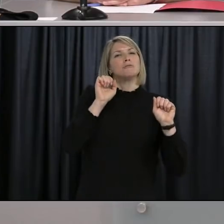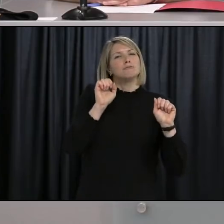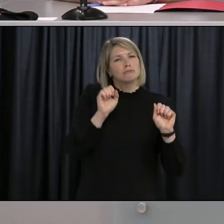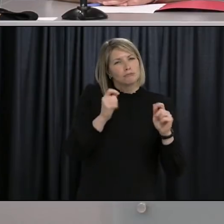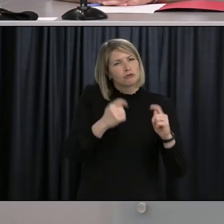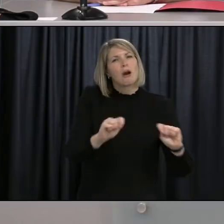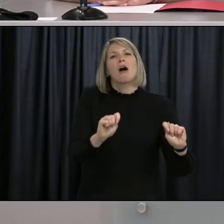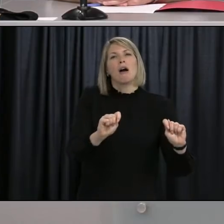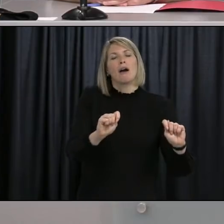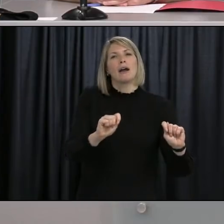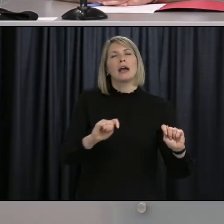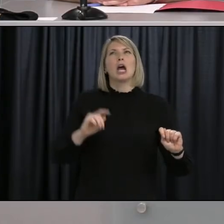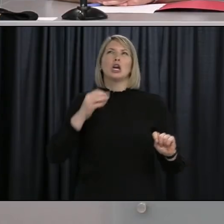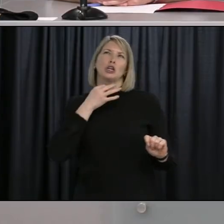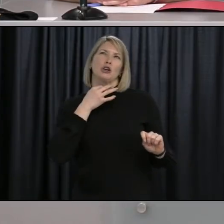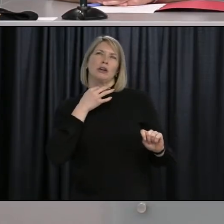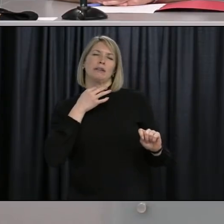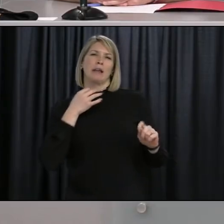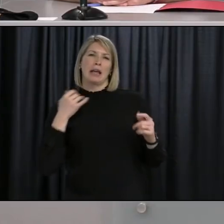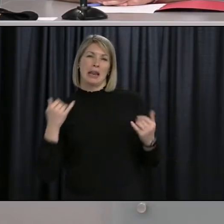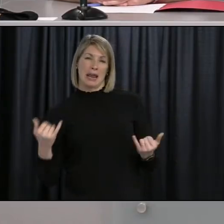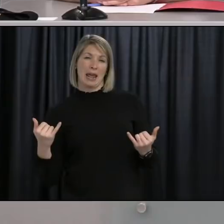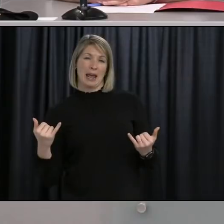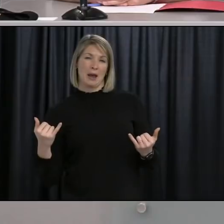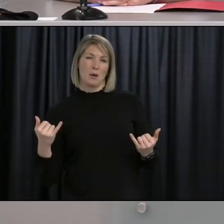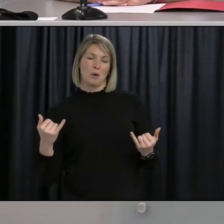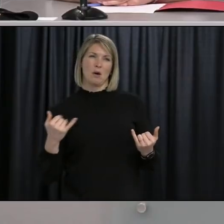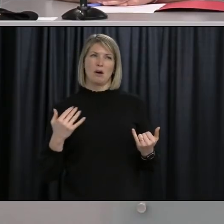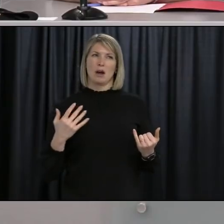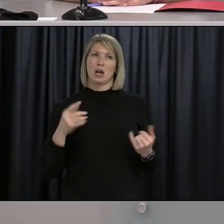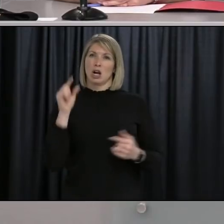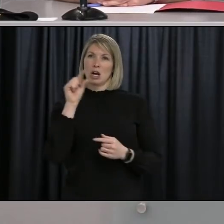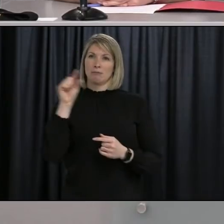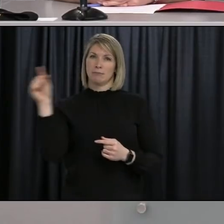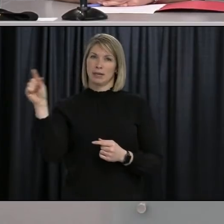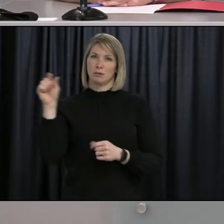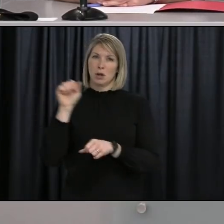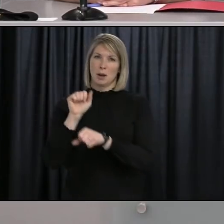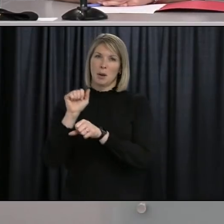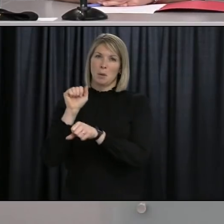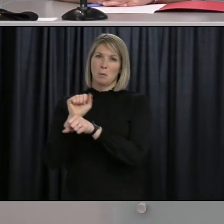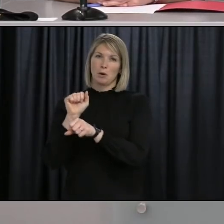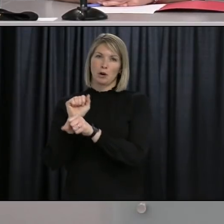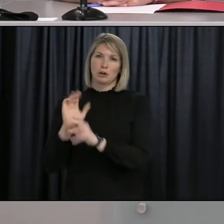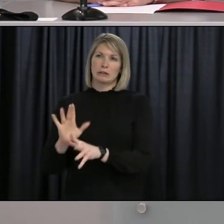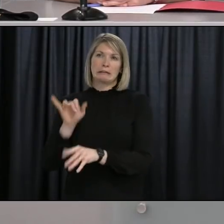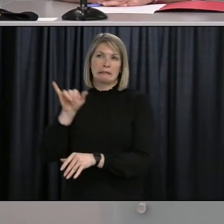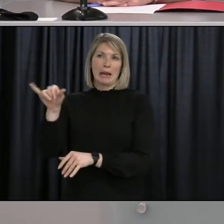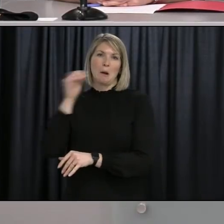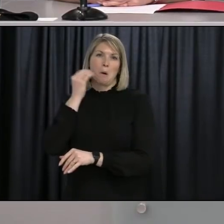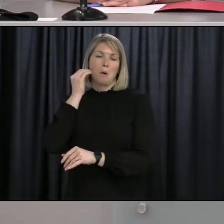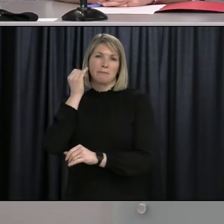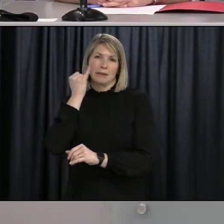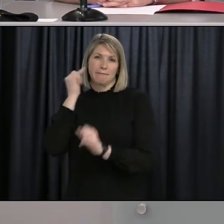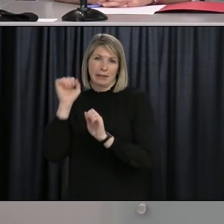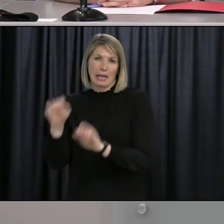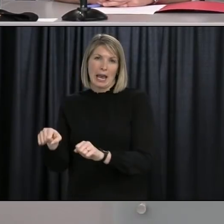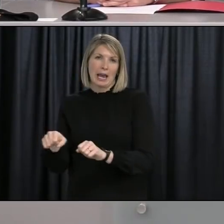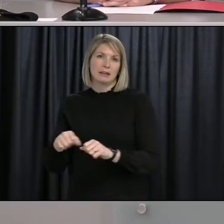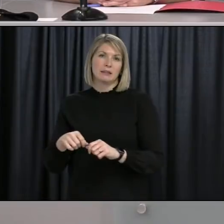there something different about now in this advice? And does it mean government employees will be working from home now?